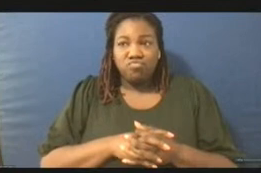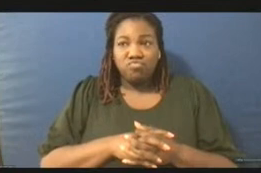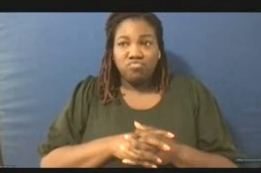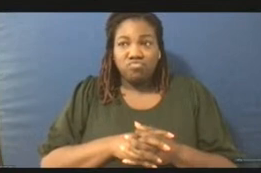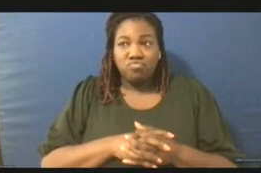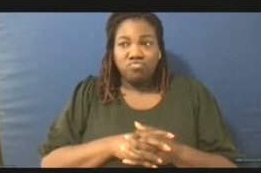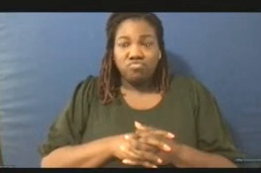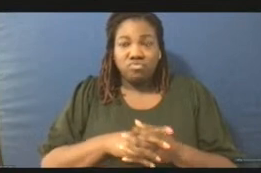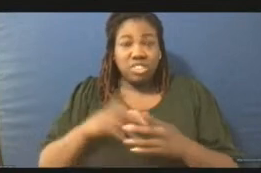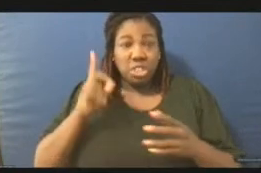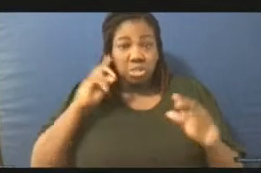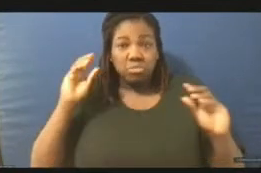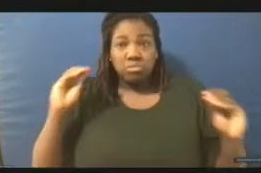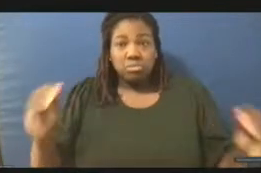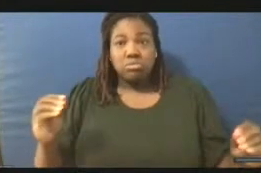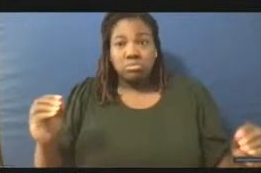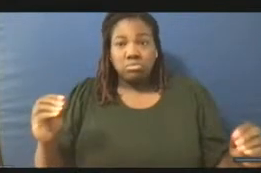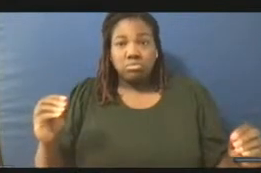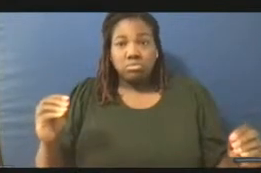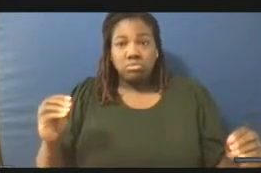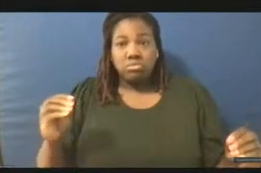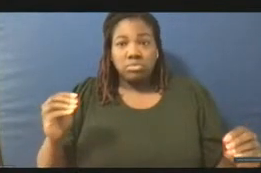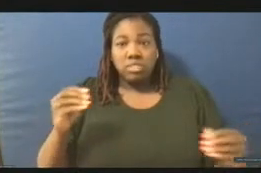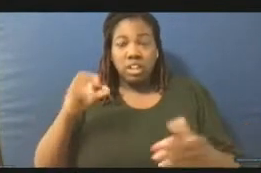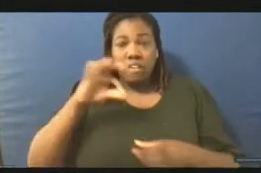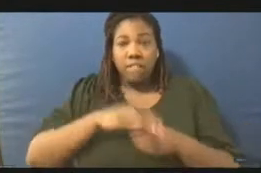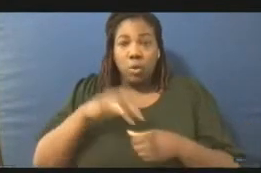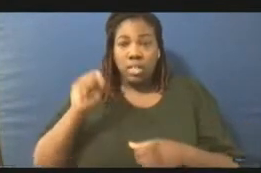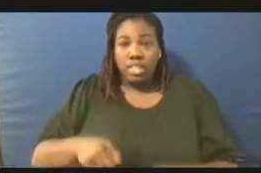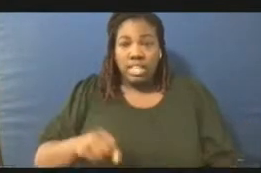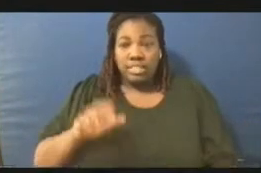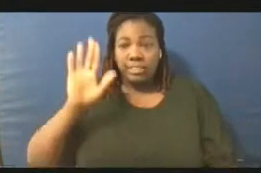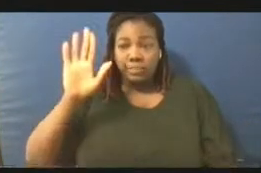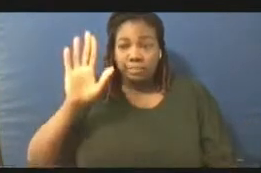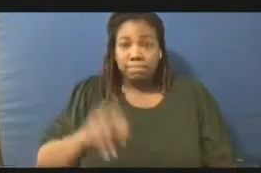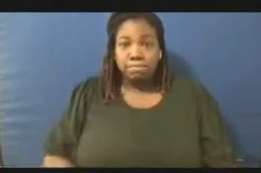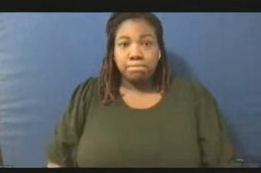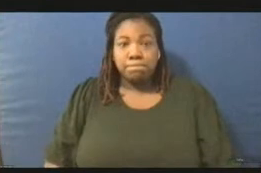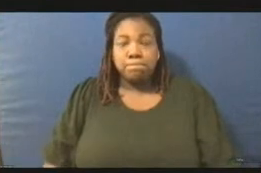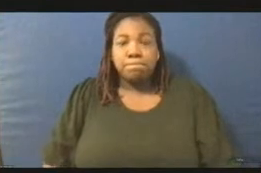Hearing none, please signal with show of hand. Ayes.